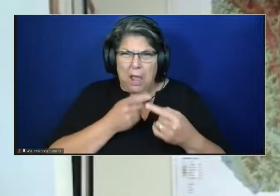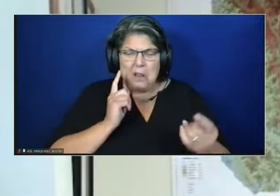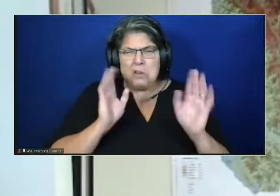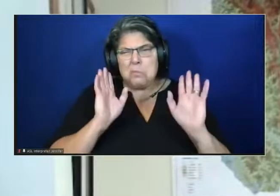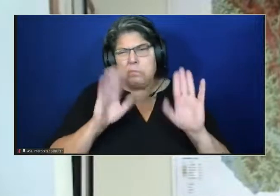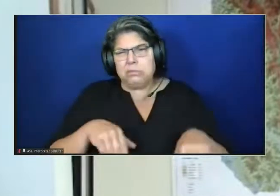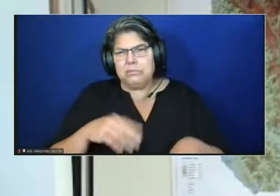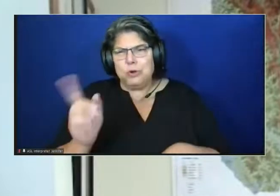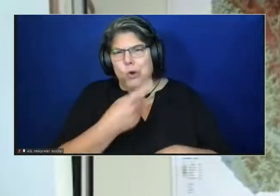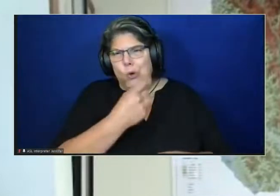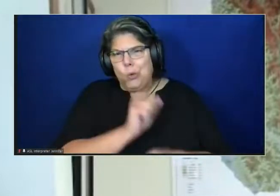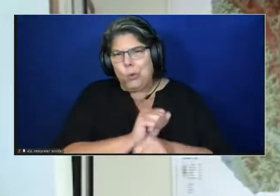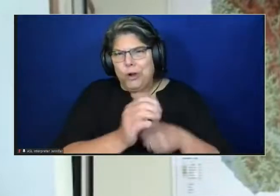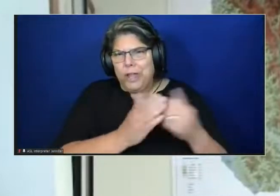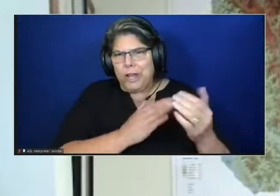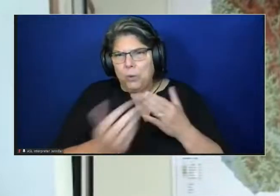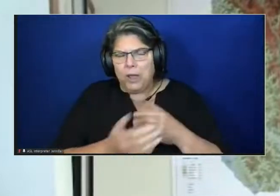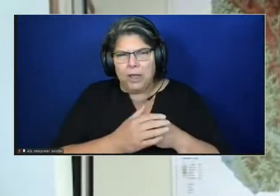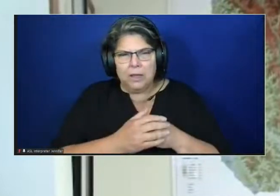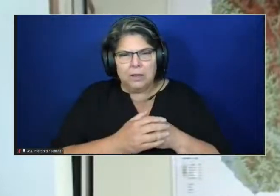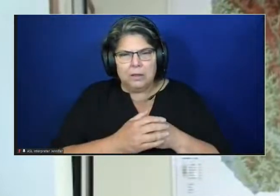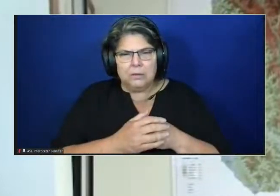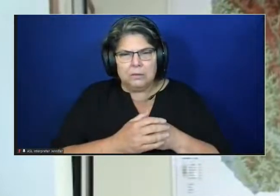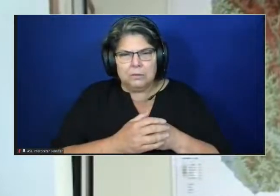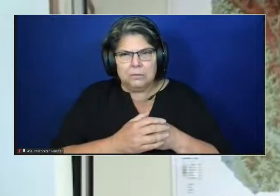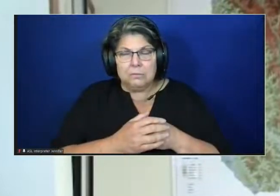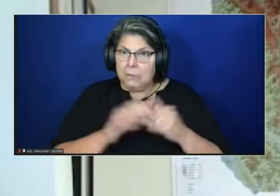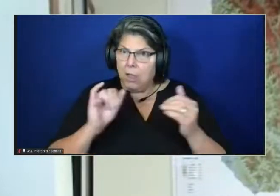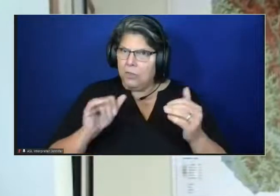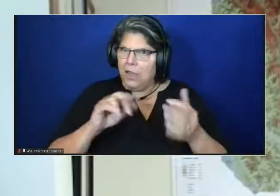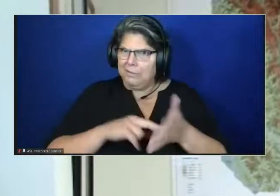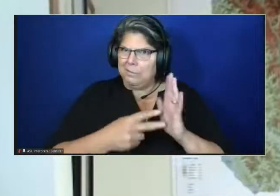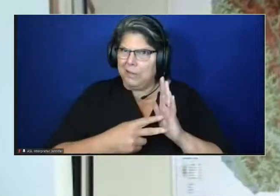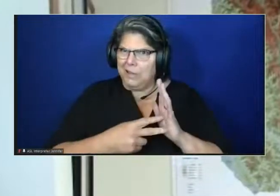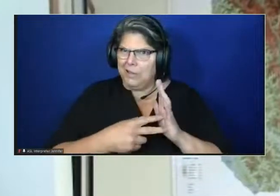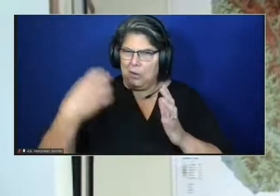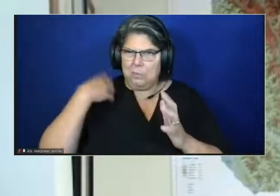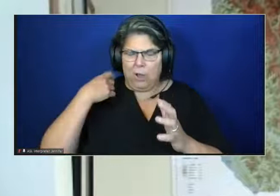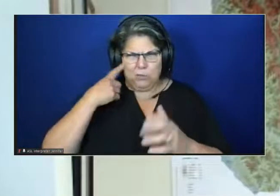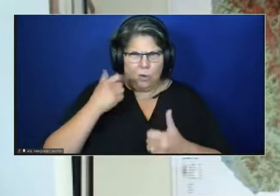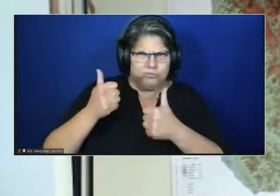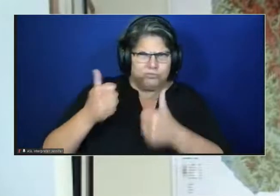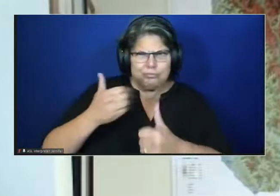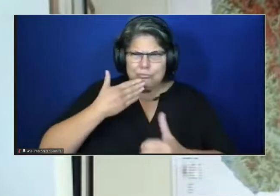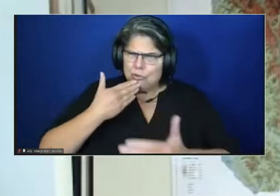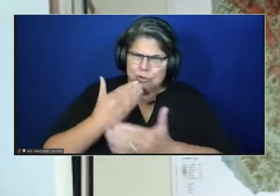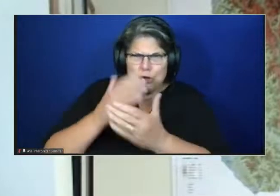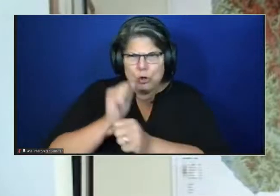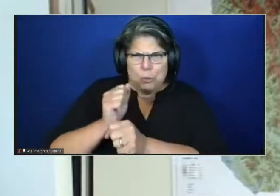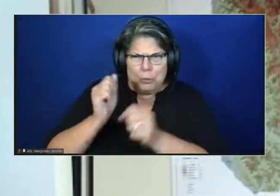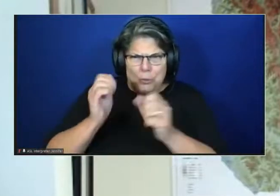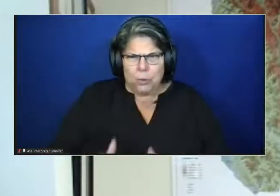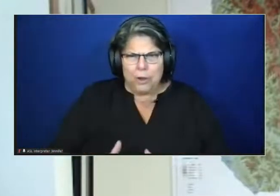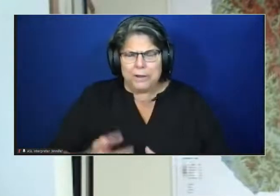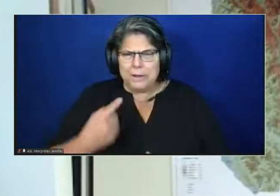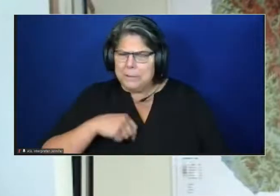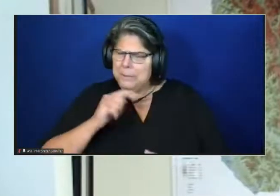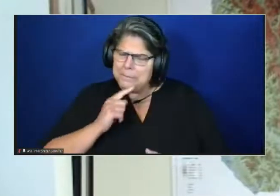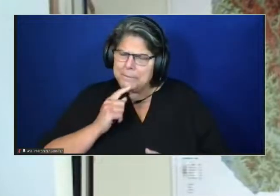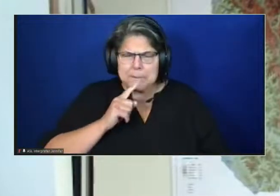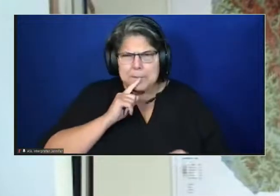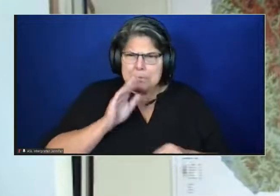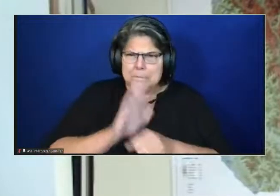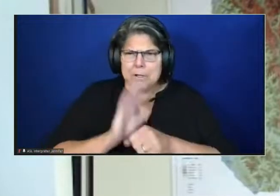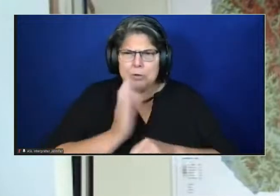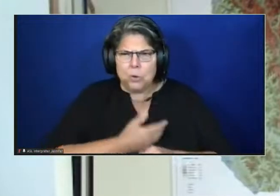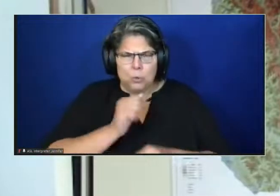work anyway. And that was favorable from the point of view of employers. And those of us who are very dedicated to our work wanted to do